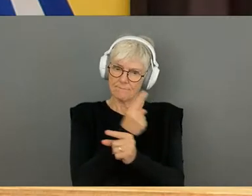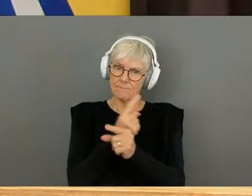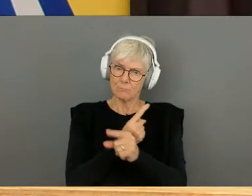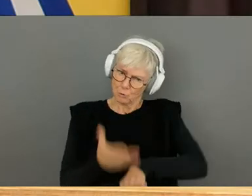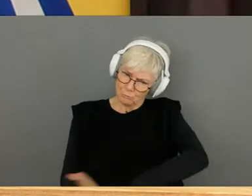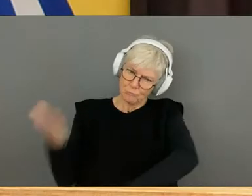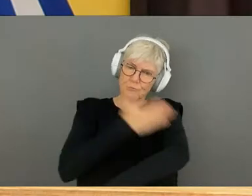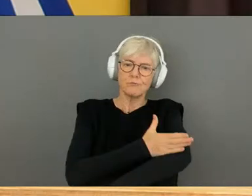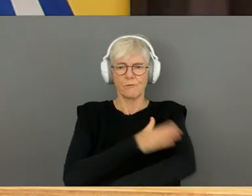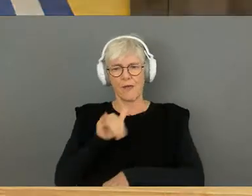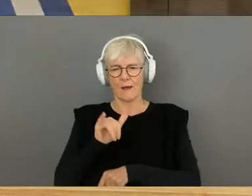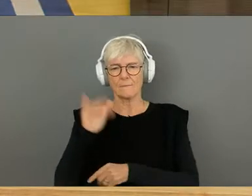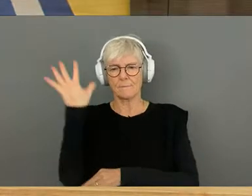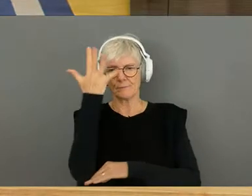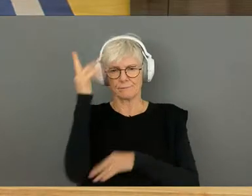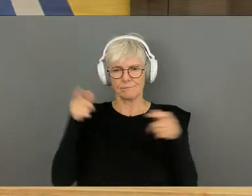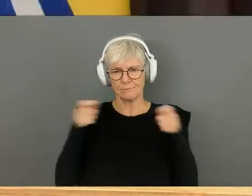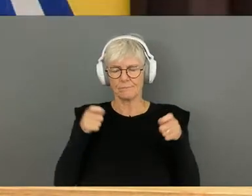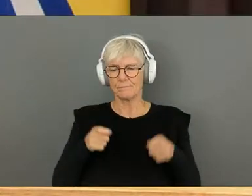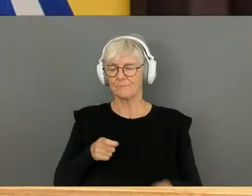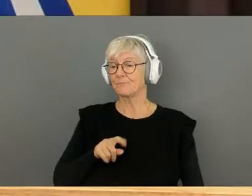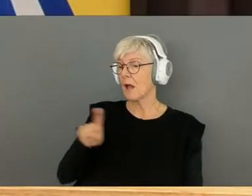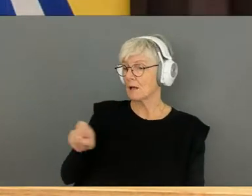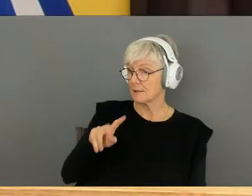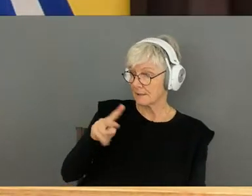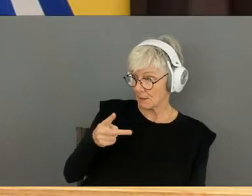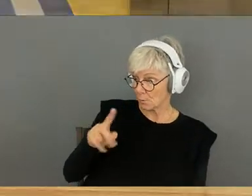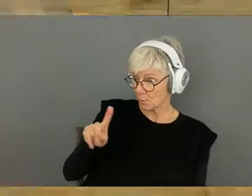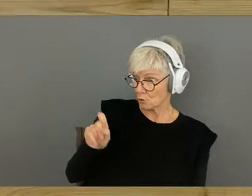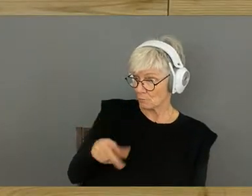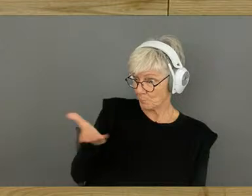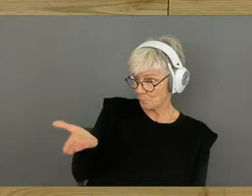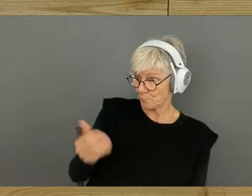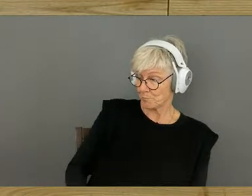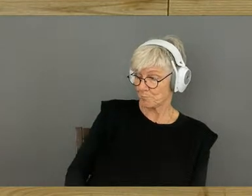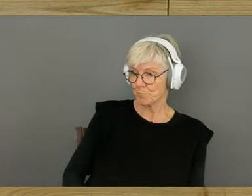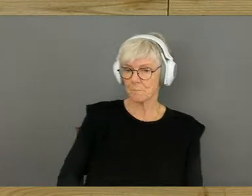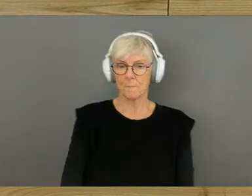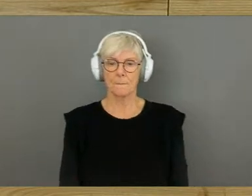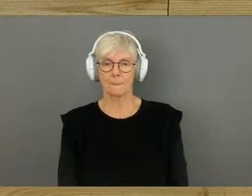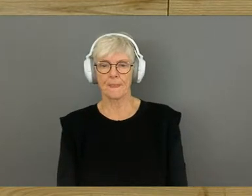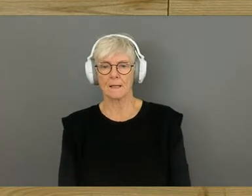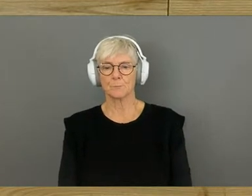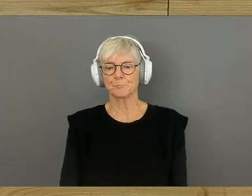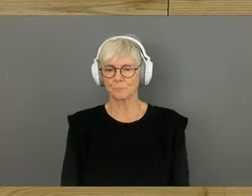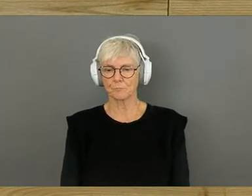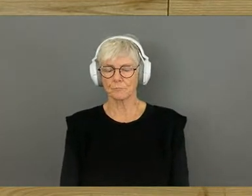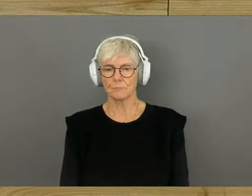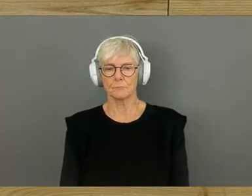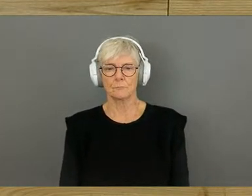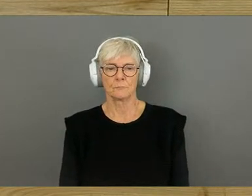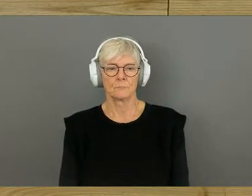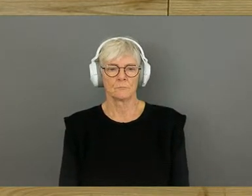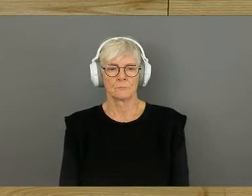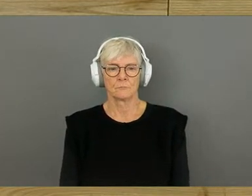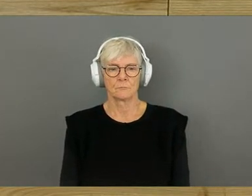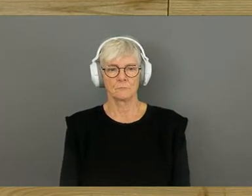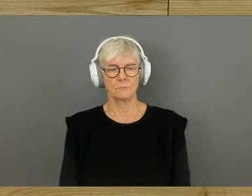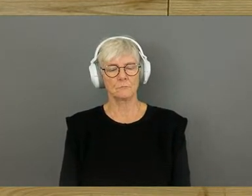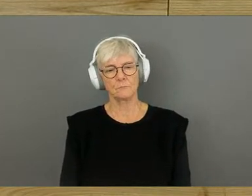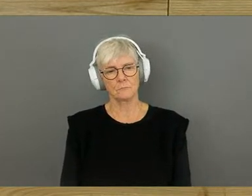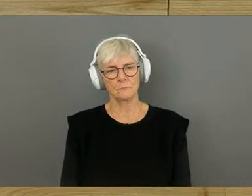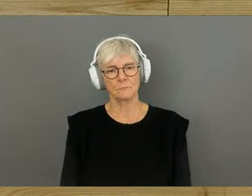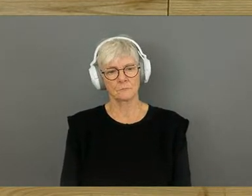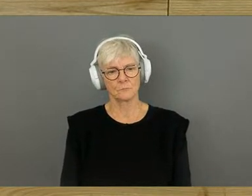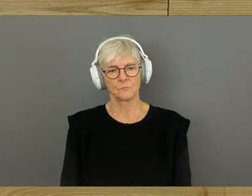do you have a follow-up? Yeah, I'd have a quick follow-up for EMO or the minister in terms of registering damage for